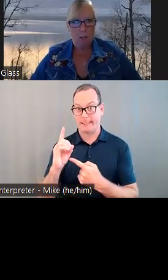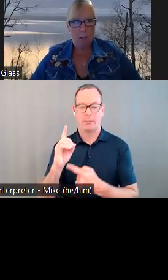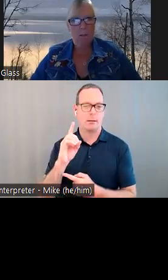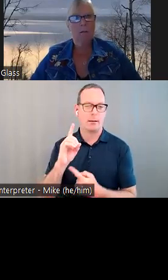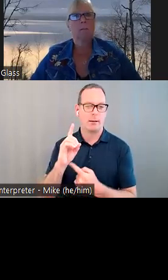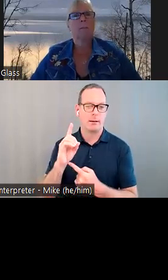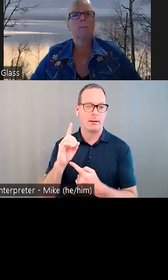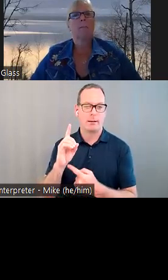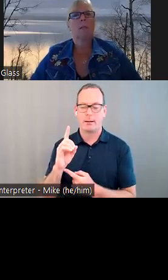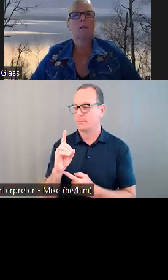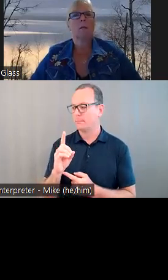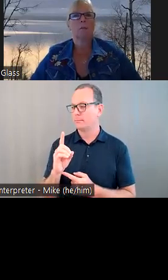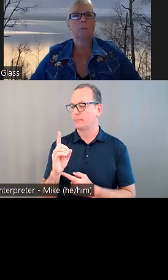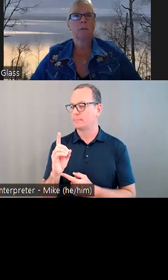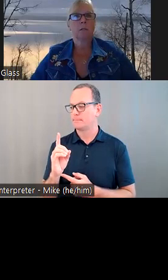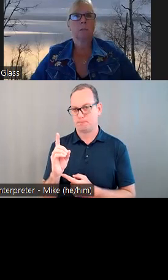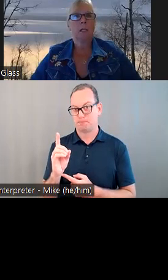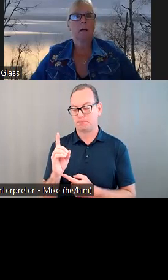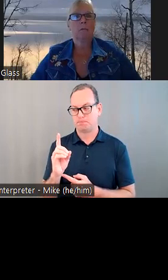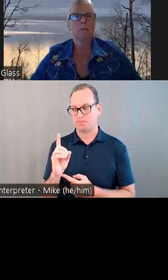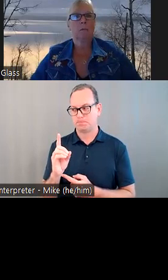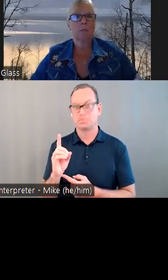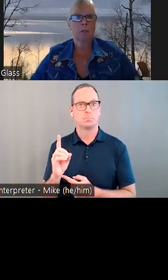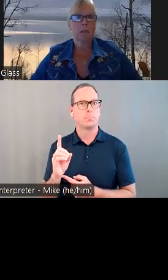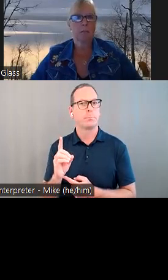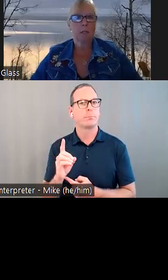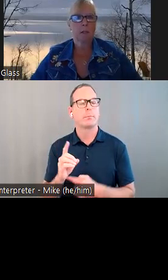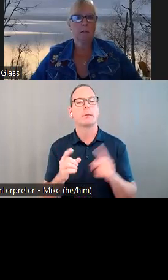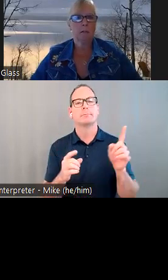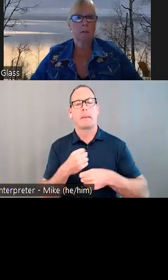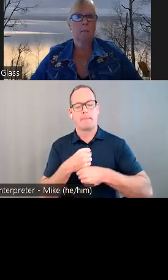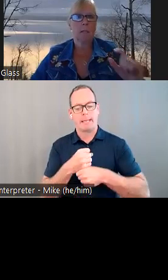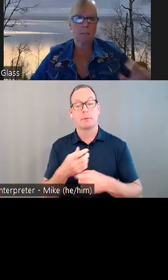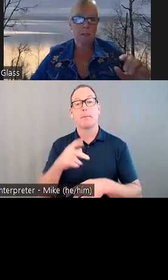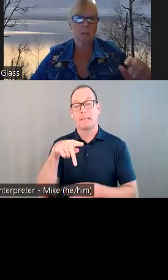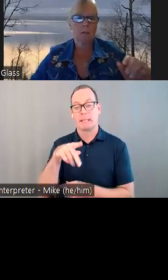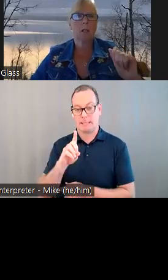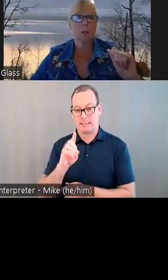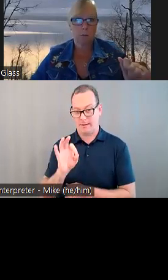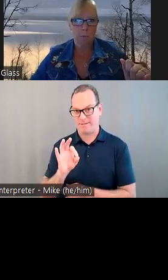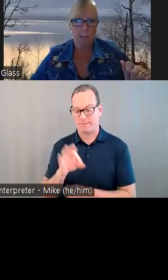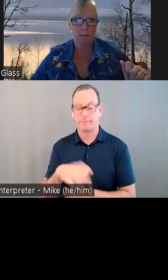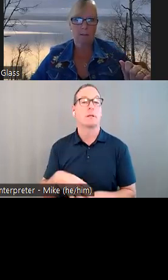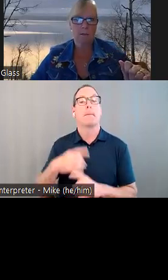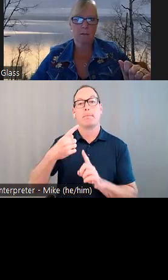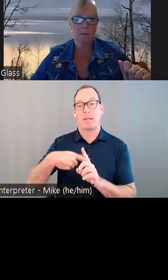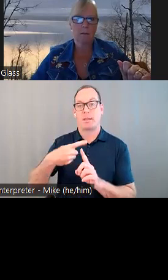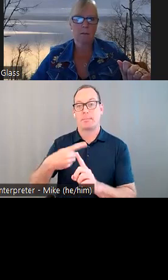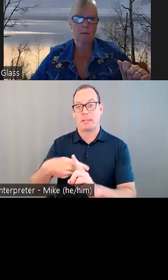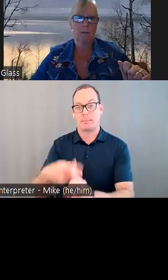as in dog, is also produced as a PDF. It's generated monthly. but it's based on closed